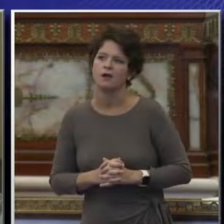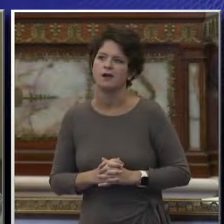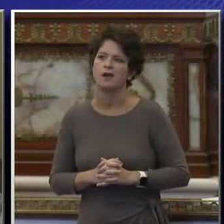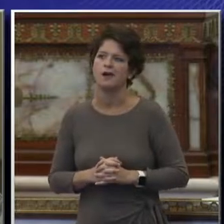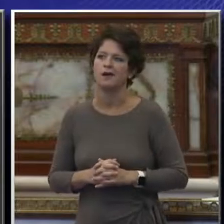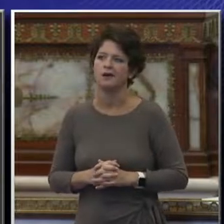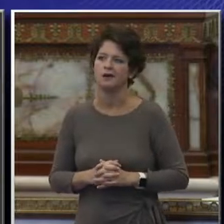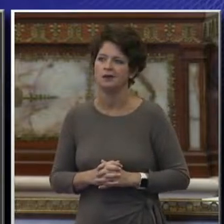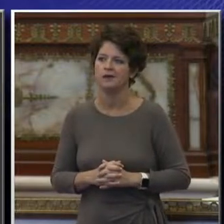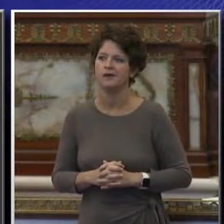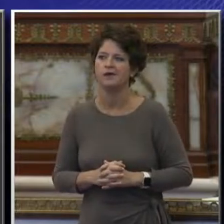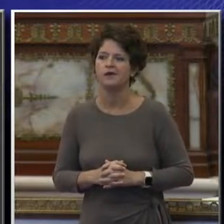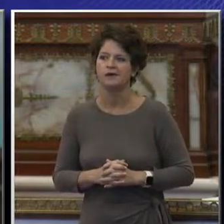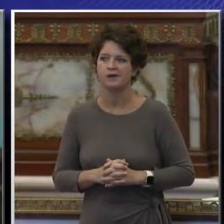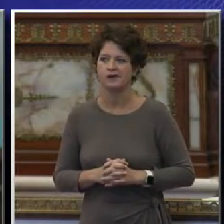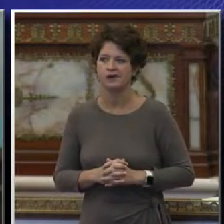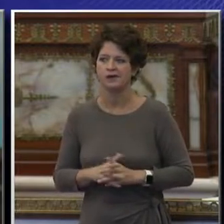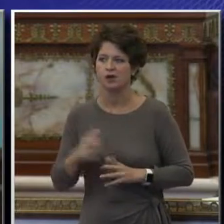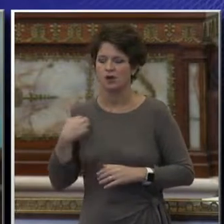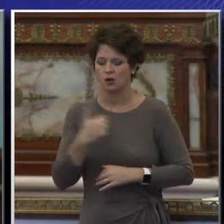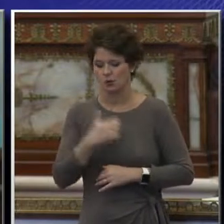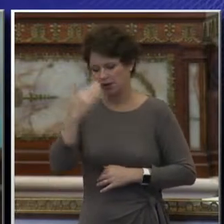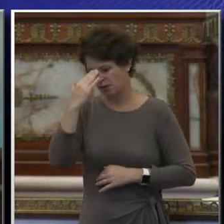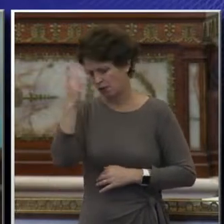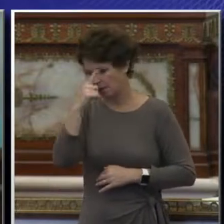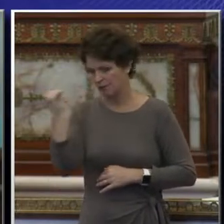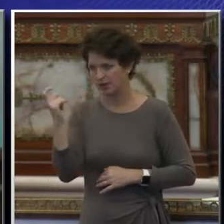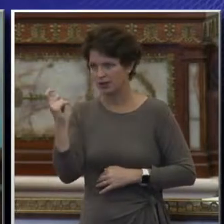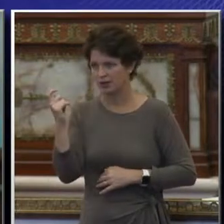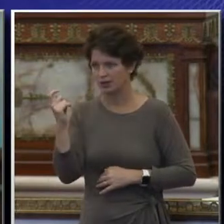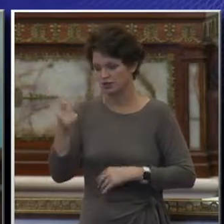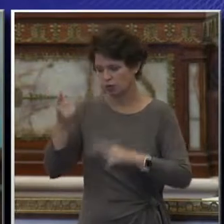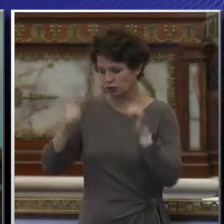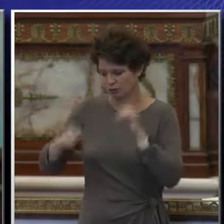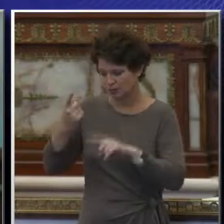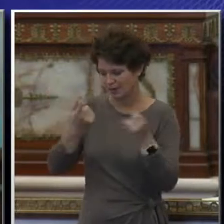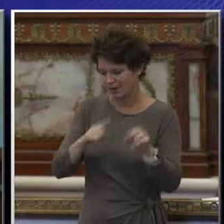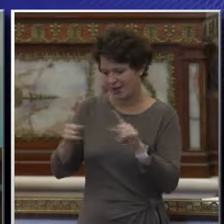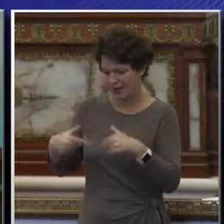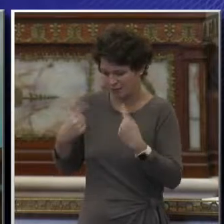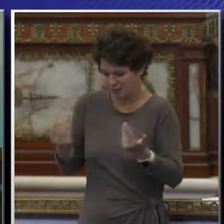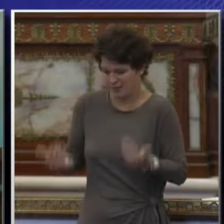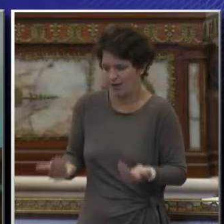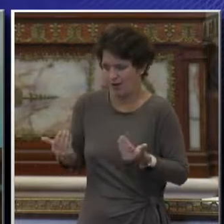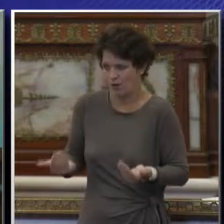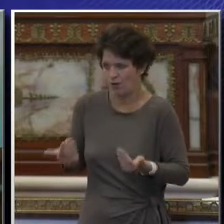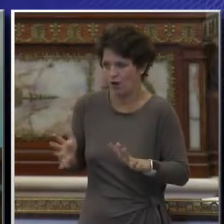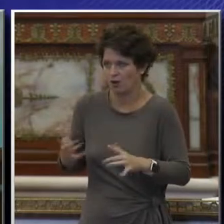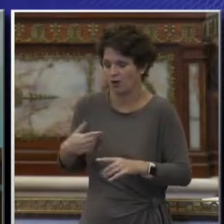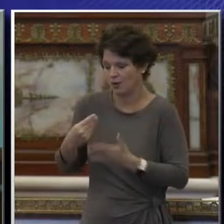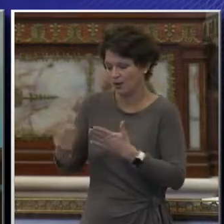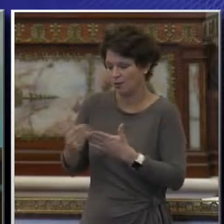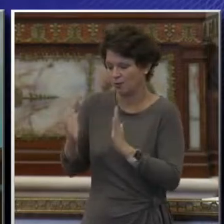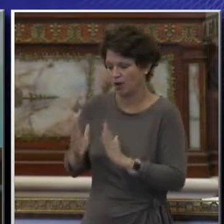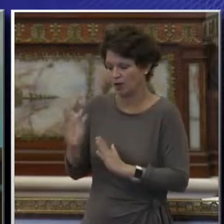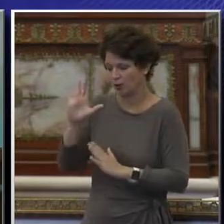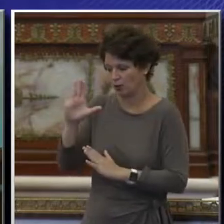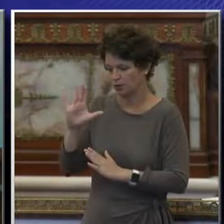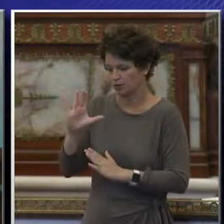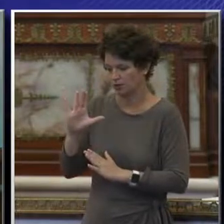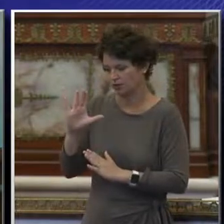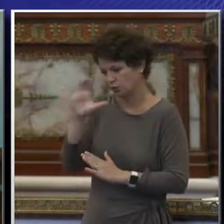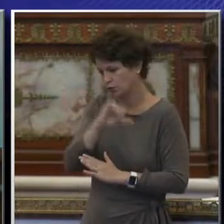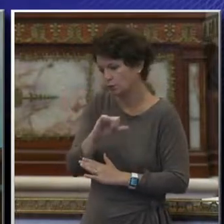Well, we already know, because there's a pilot agreement in place that the buyer would be assuming. We know